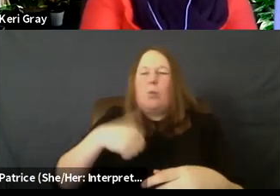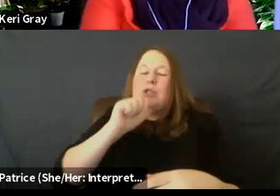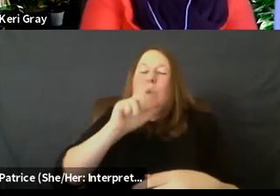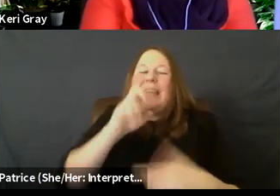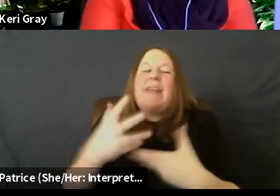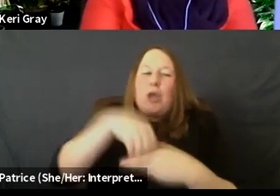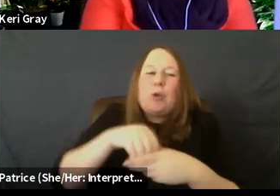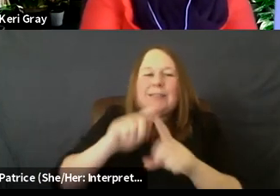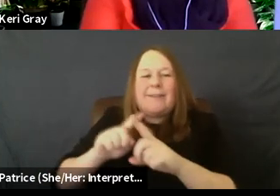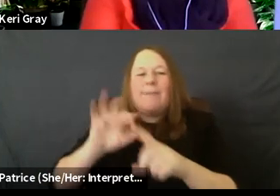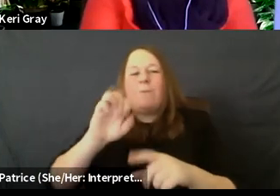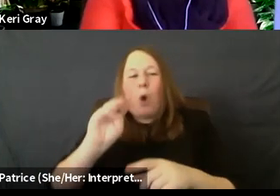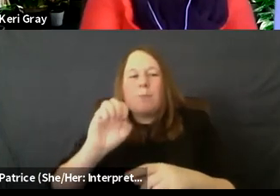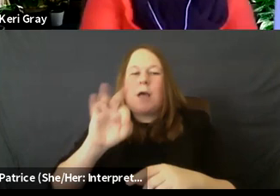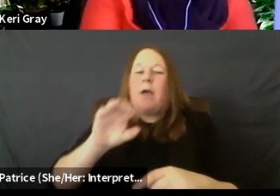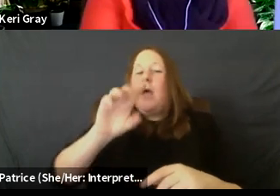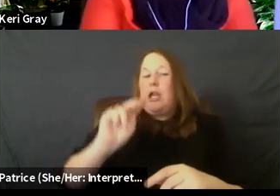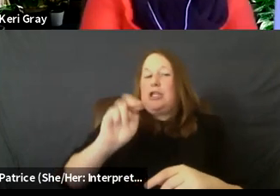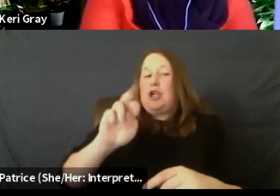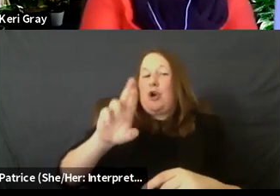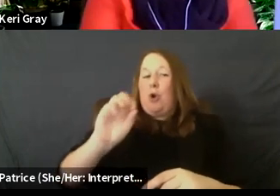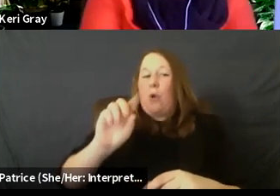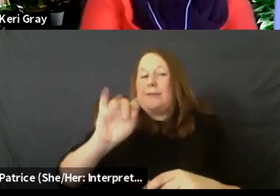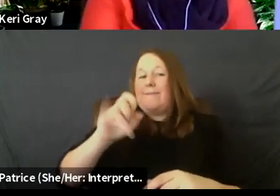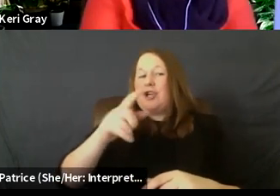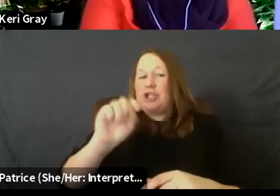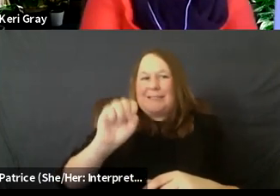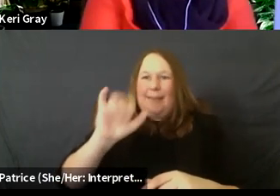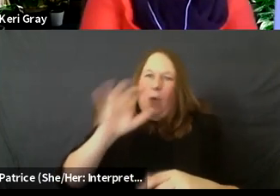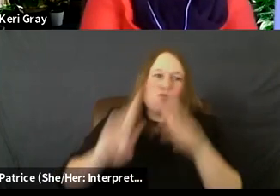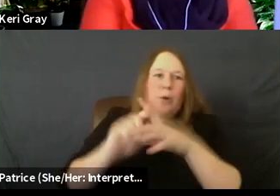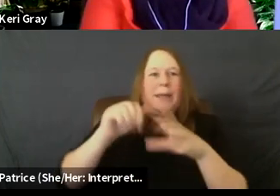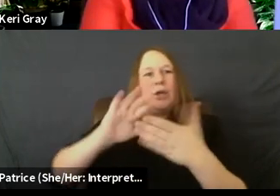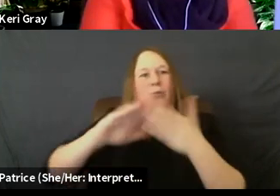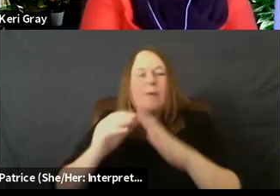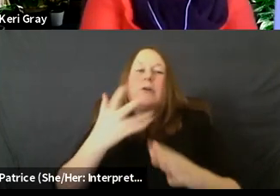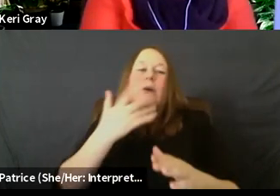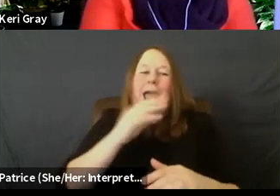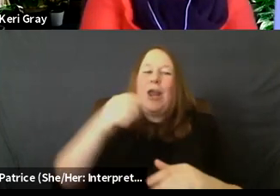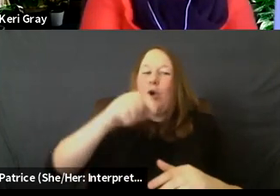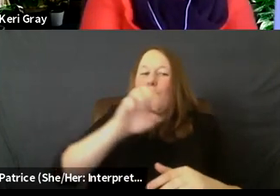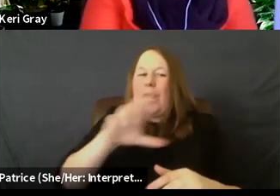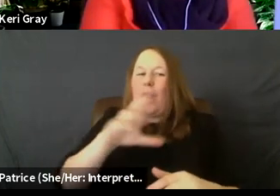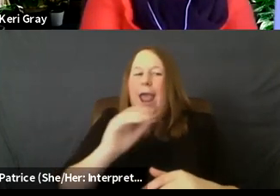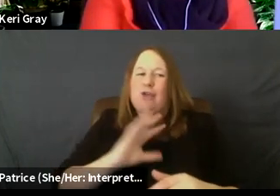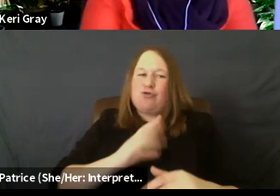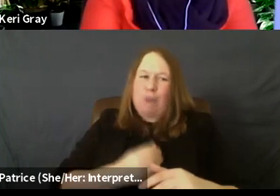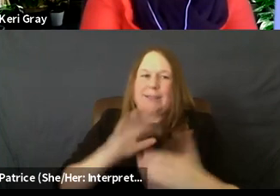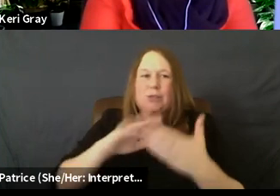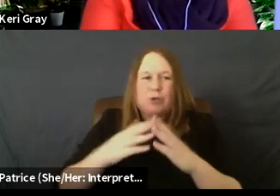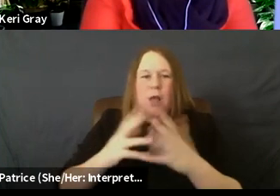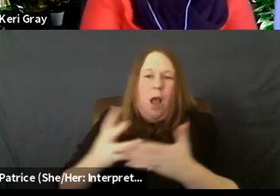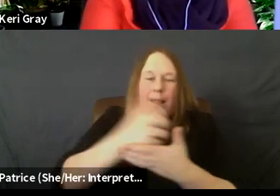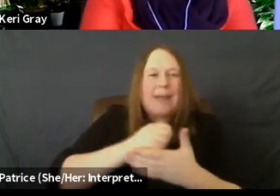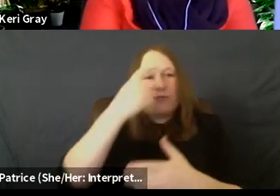include the forms of neurodivergence that are most likely to appear in communities of color and queer and trans communities. Collective trauma,